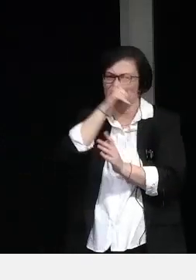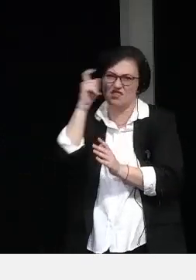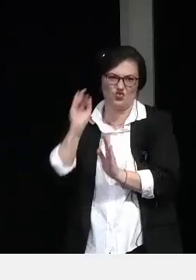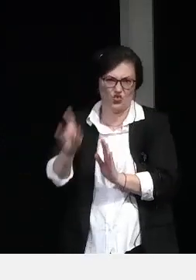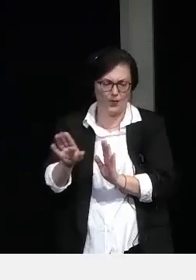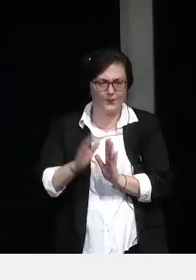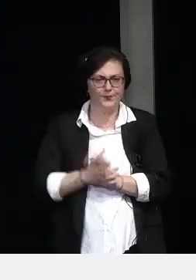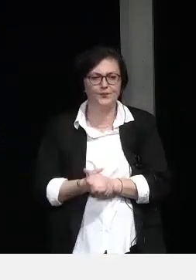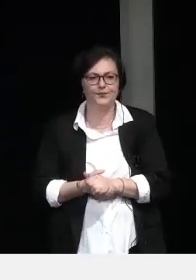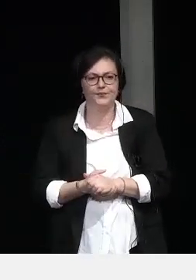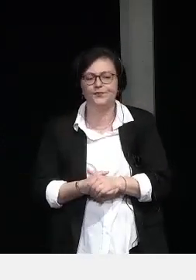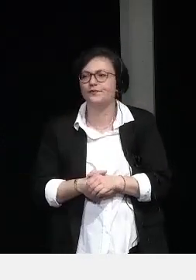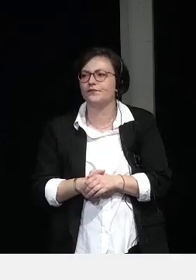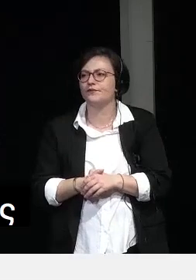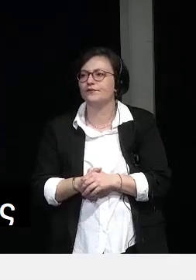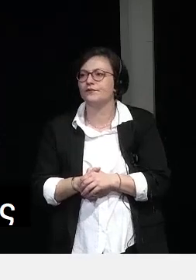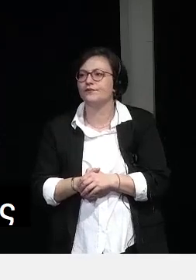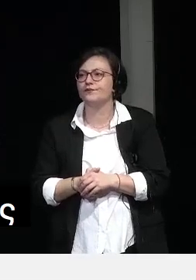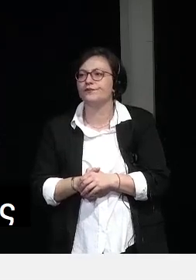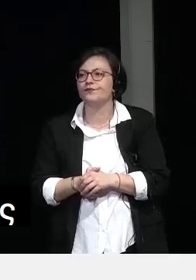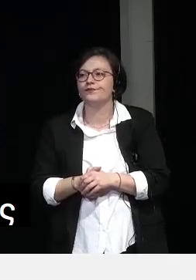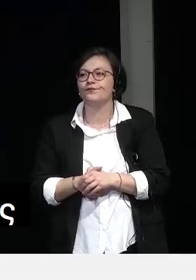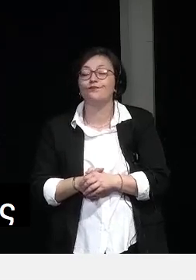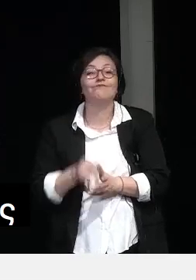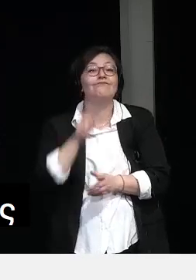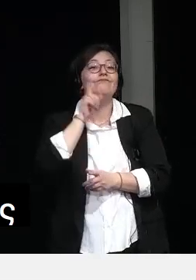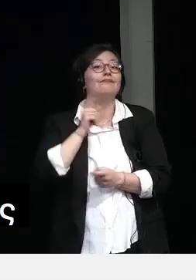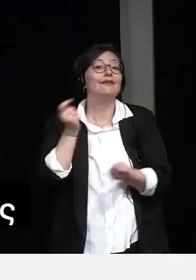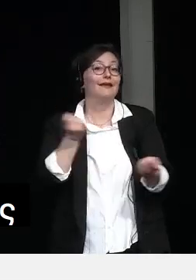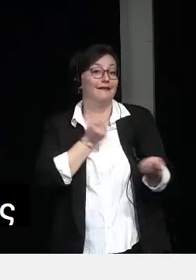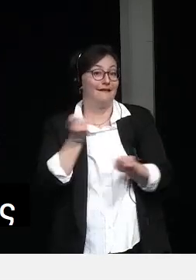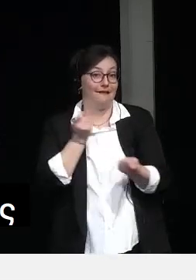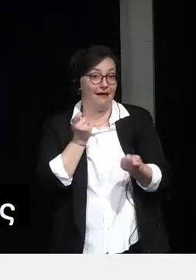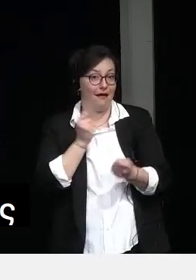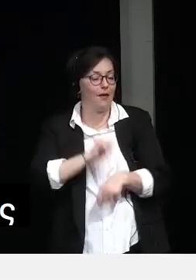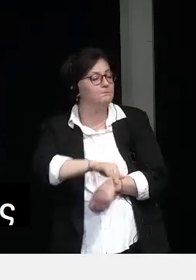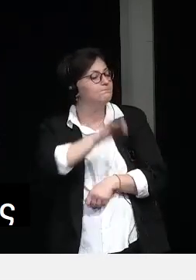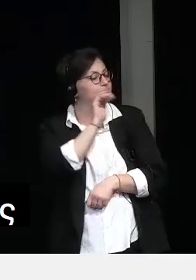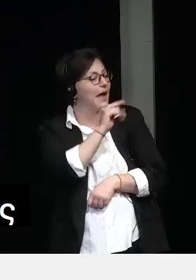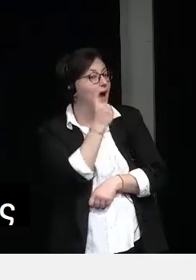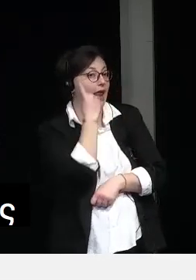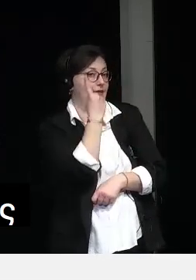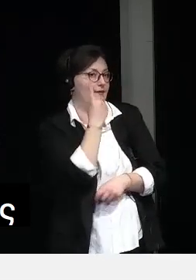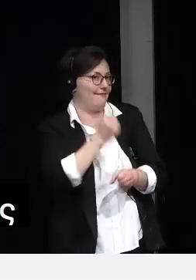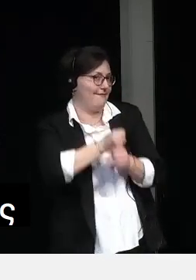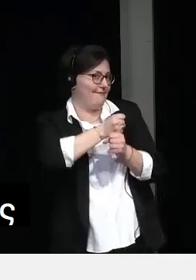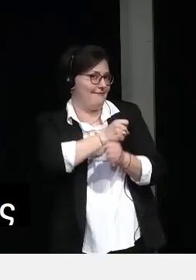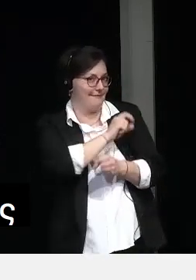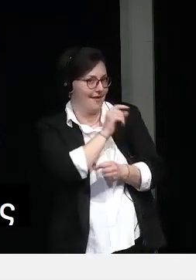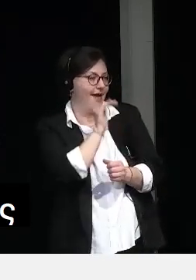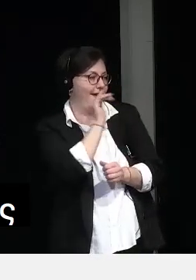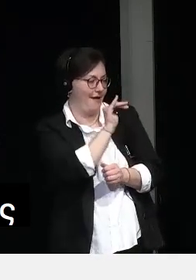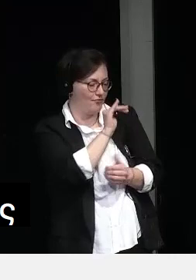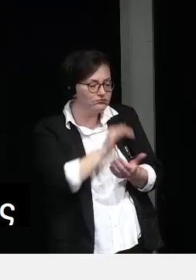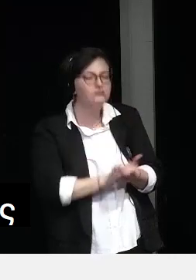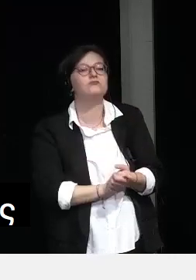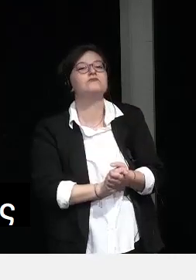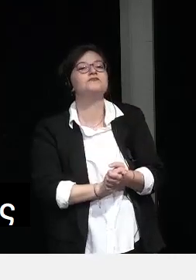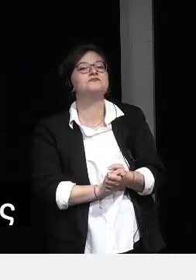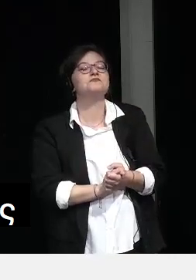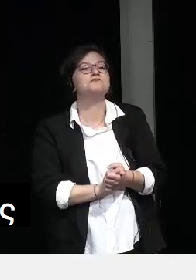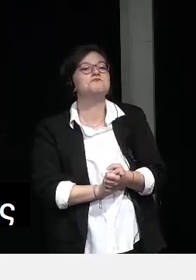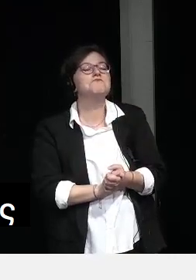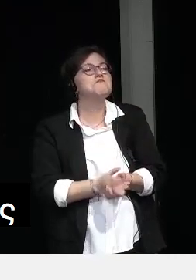kind of extends what you started saying, and it's, what other professionals than museologists and mediators